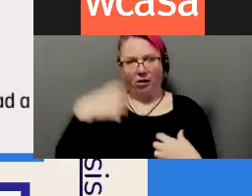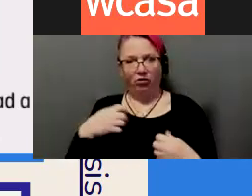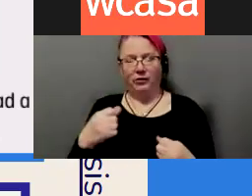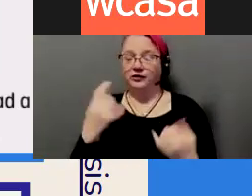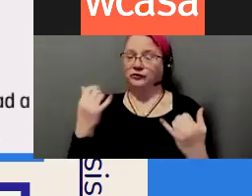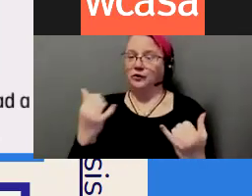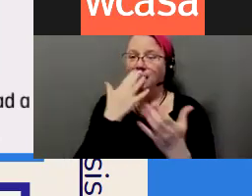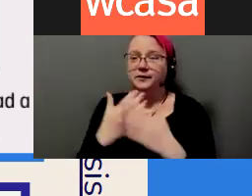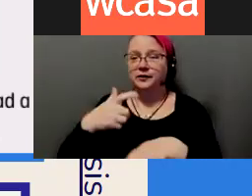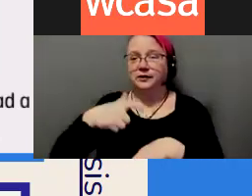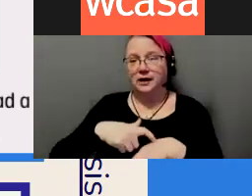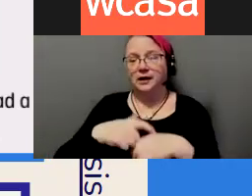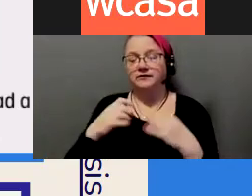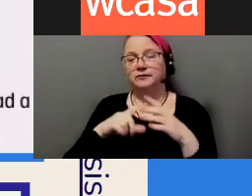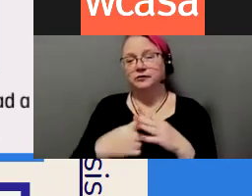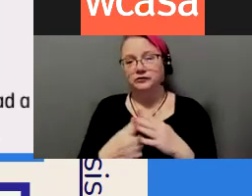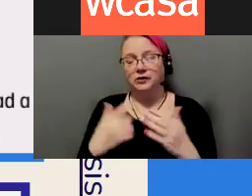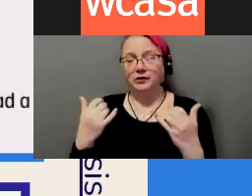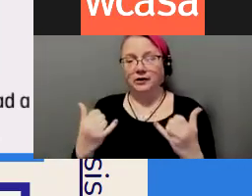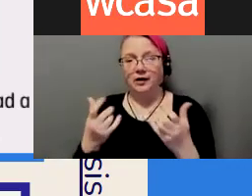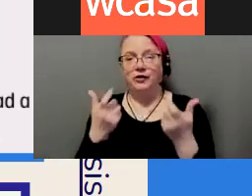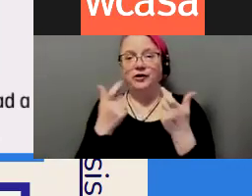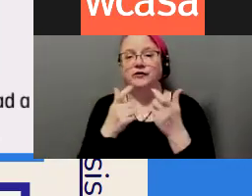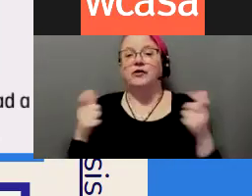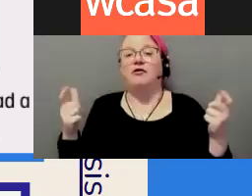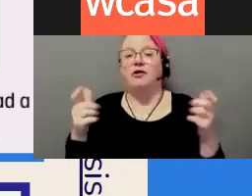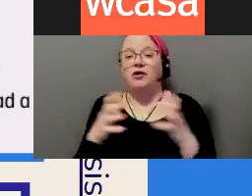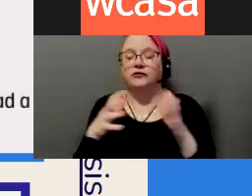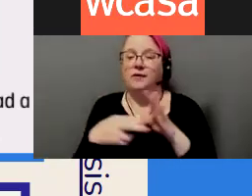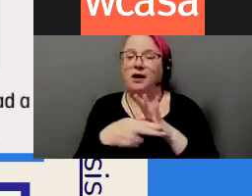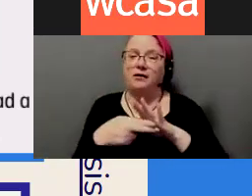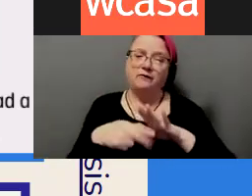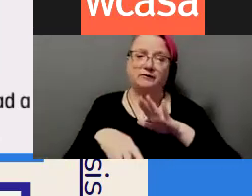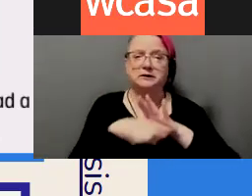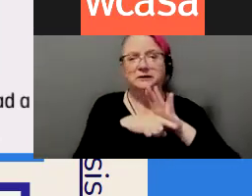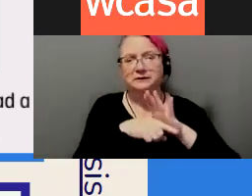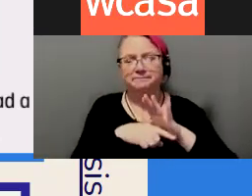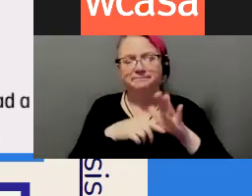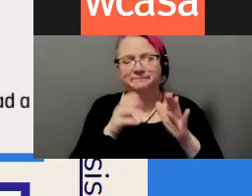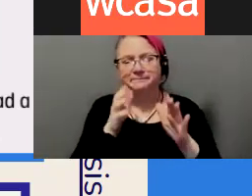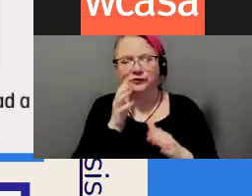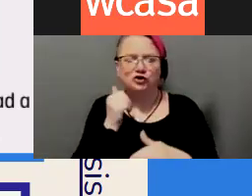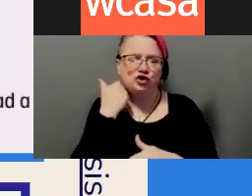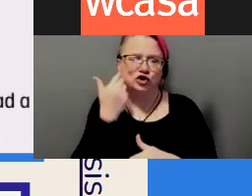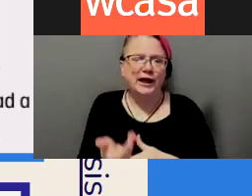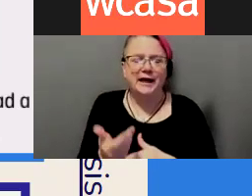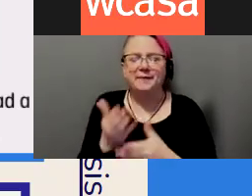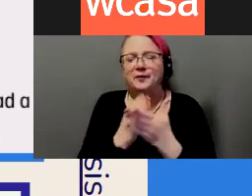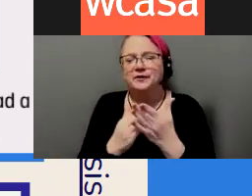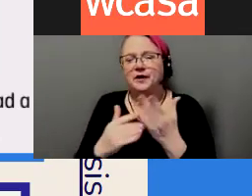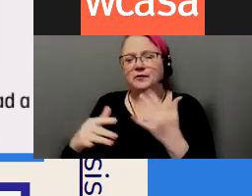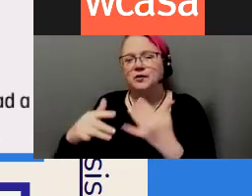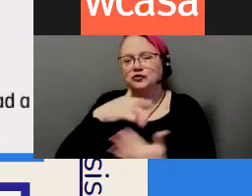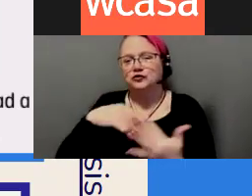really start now. There's a large amount of stigma and shame with some negative social norms